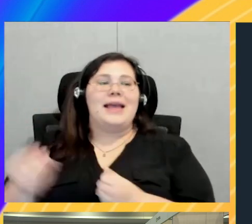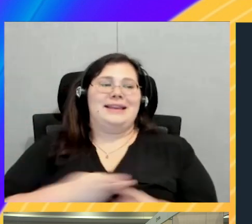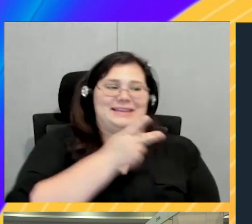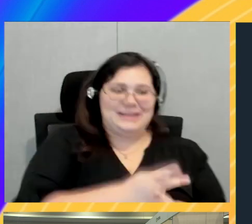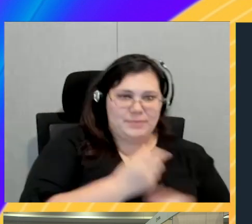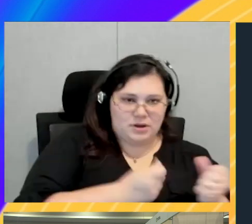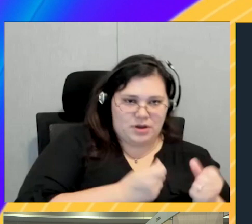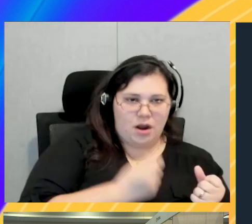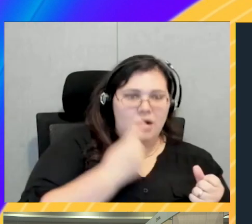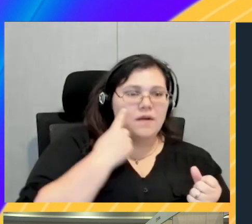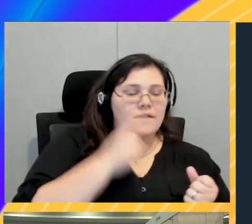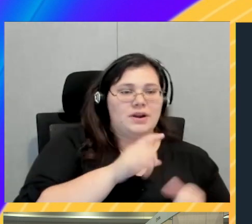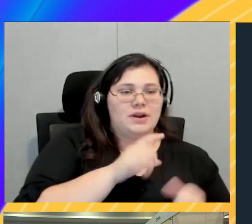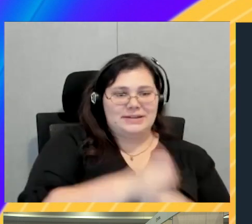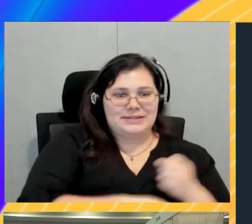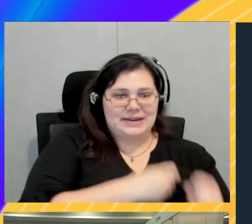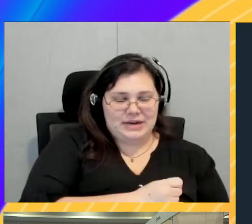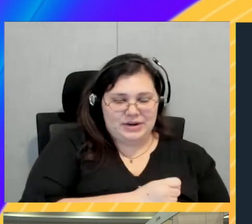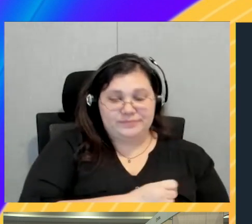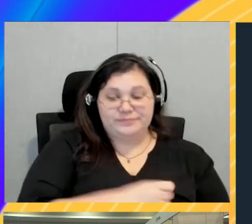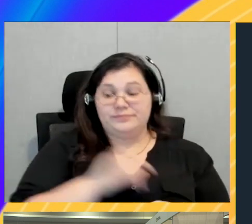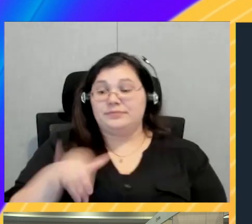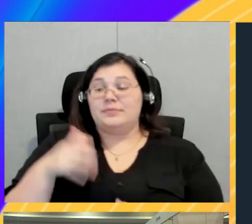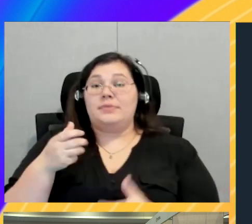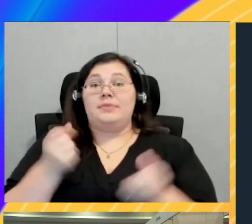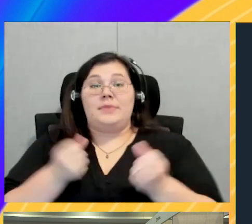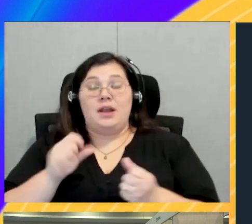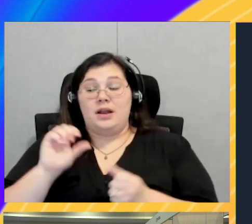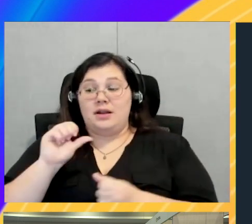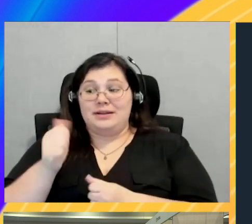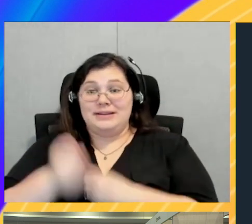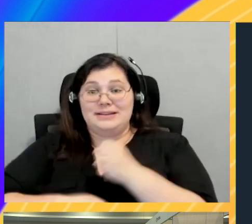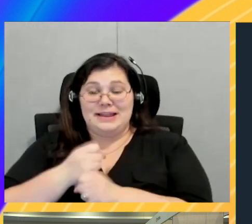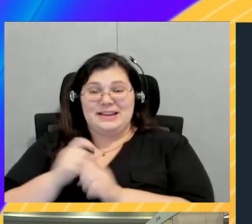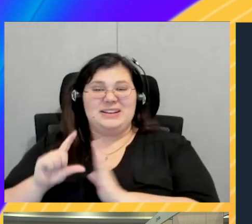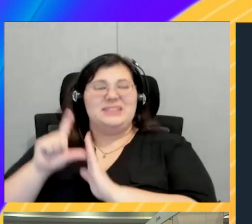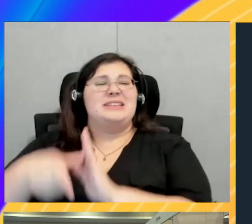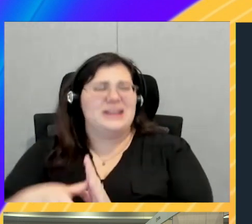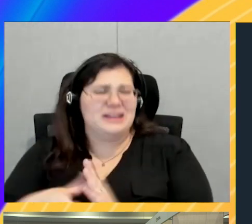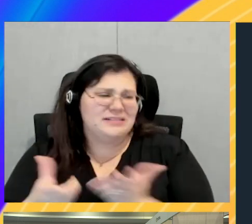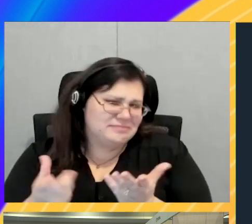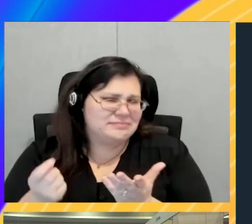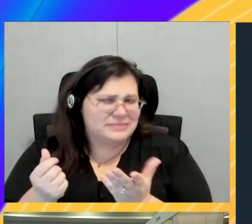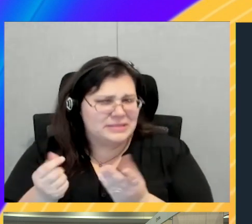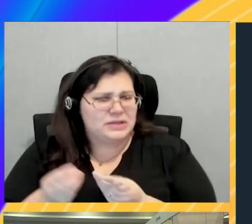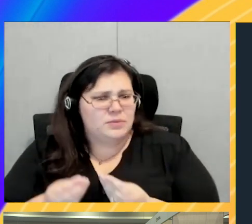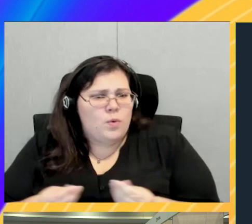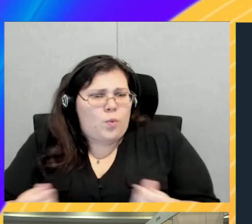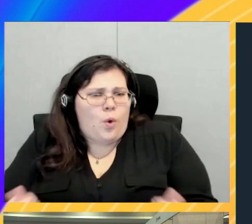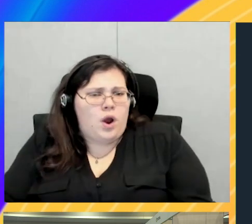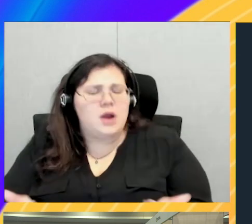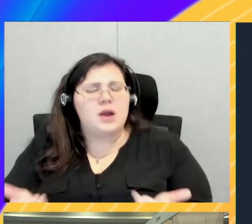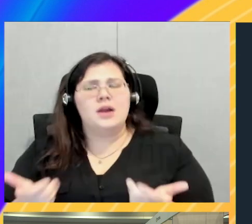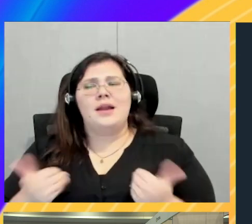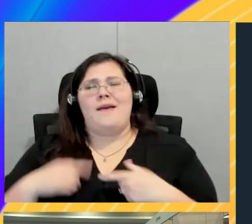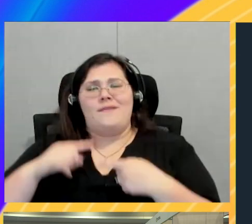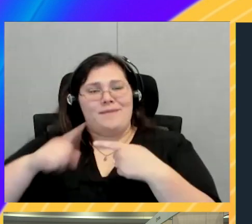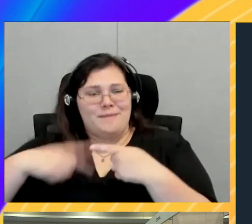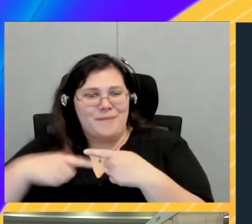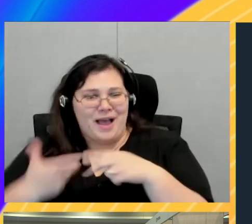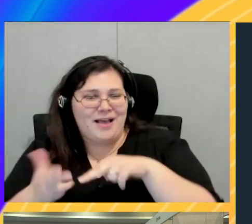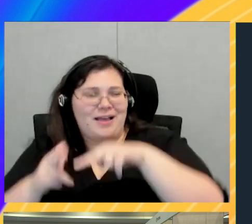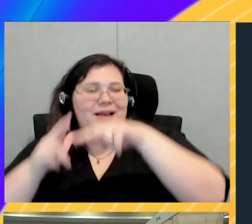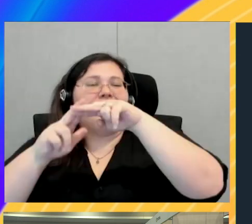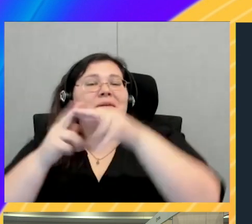That car, 10 years later, a bit worse for the wear, right? A few more miles on it, maybe some bald tires, but it's functionally the